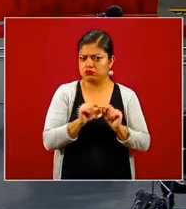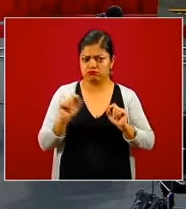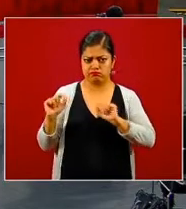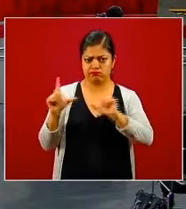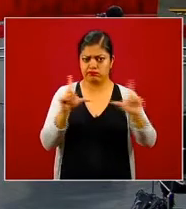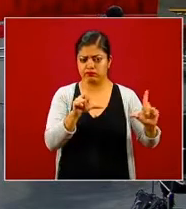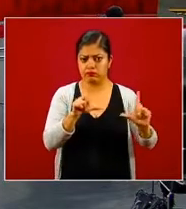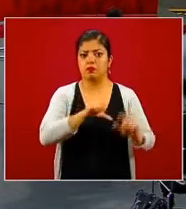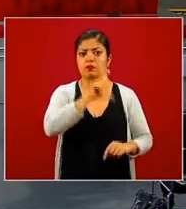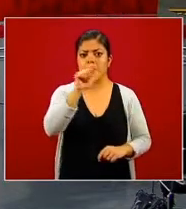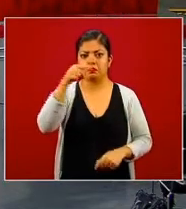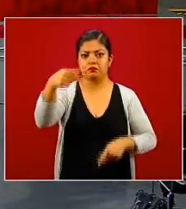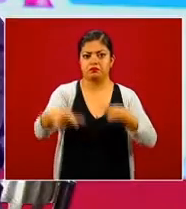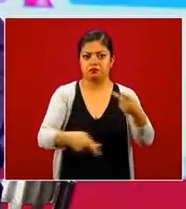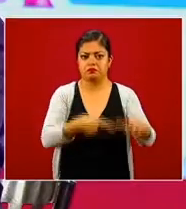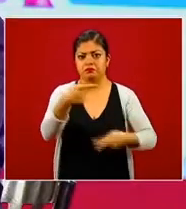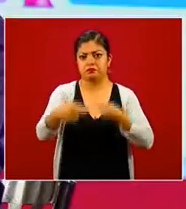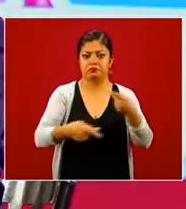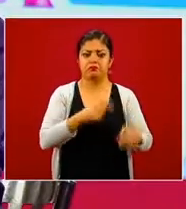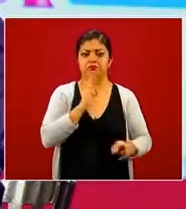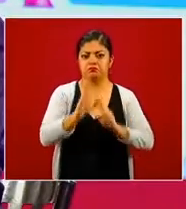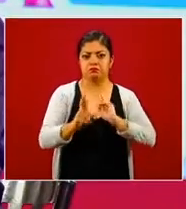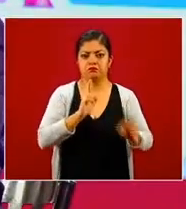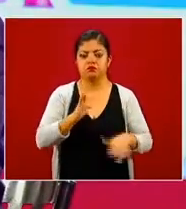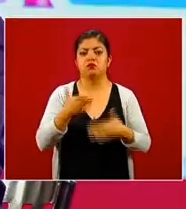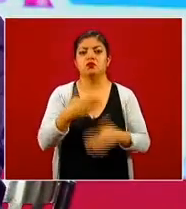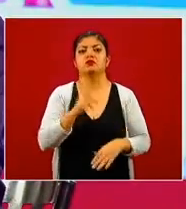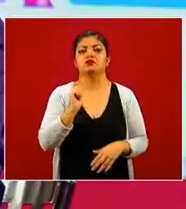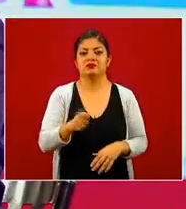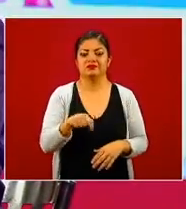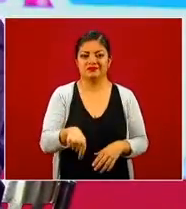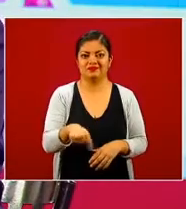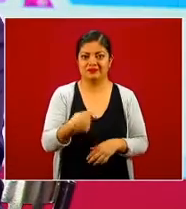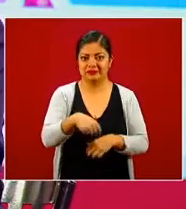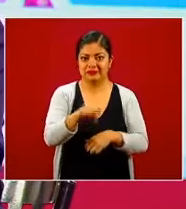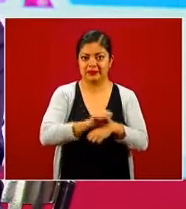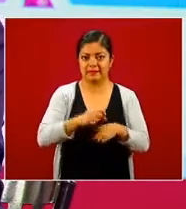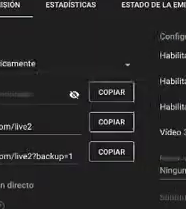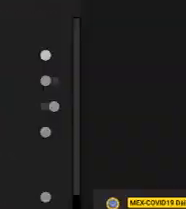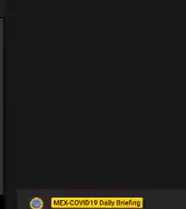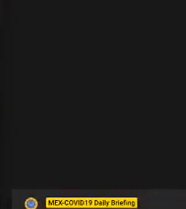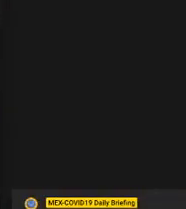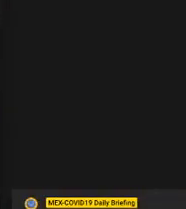I'm just going to describe one slide, and then we will go to Q&A.